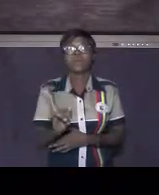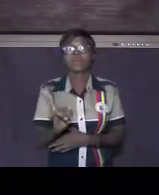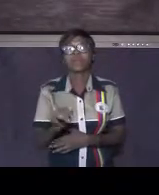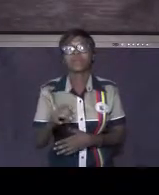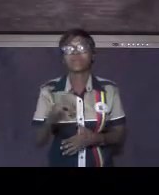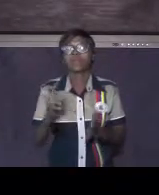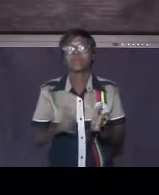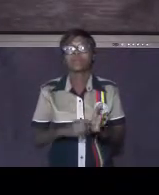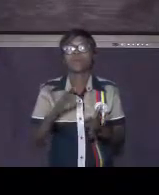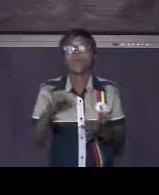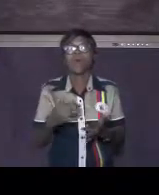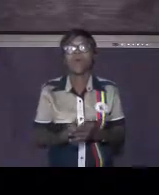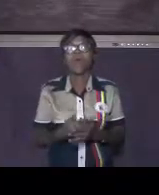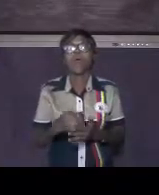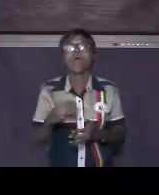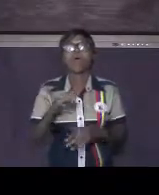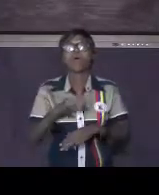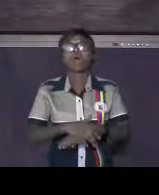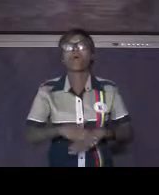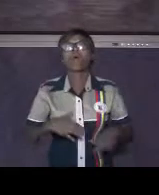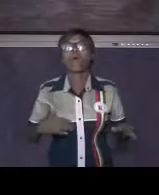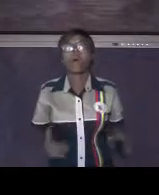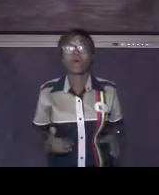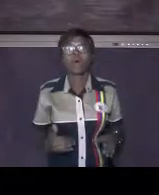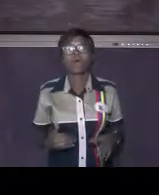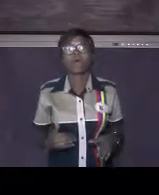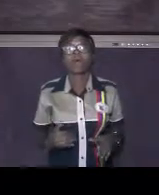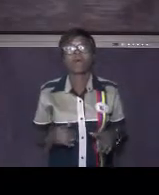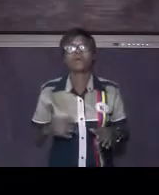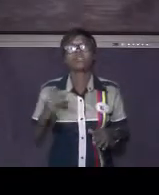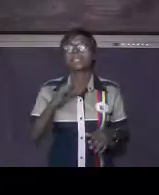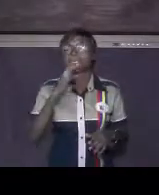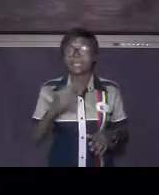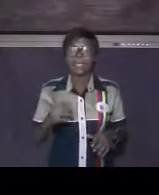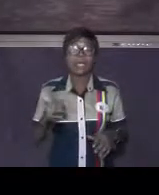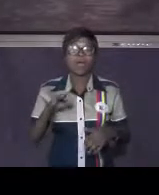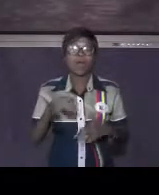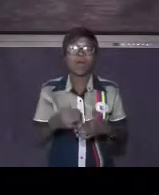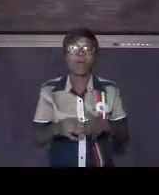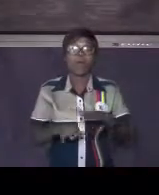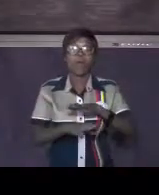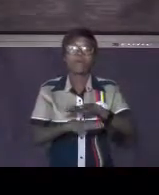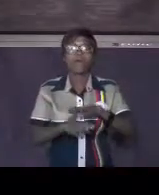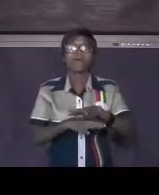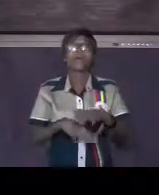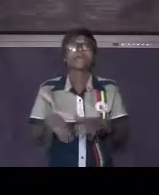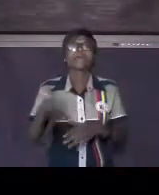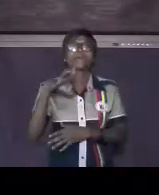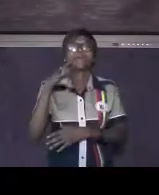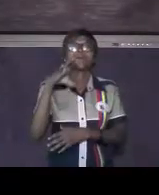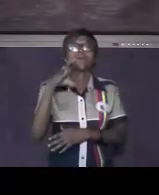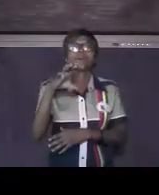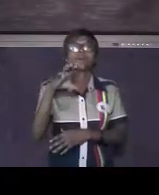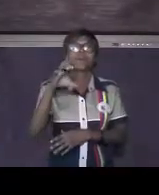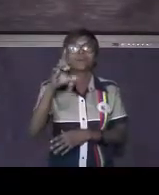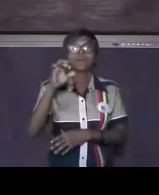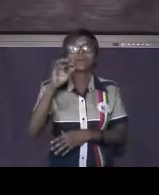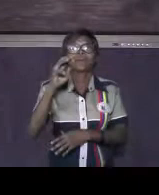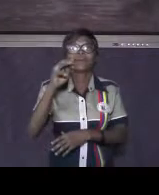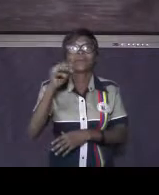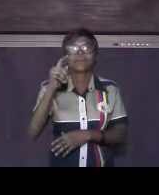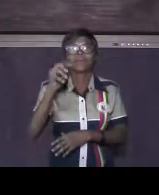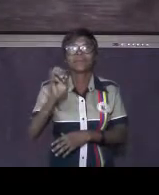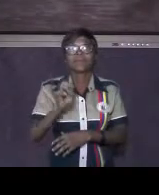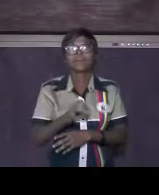what constitutes a climate. All these we need when talking about agriculture or when